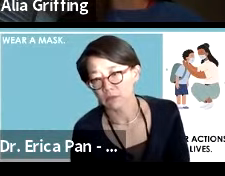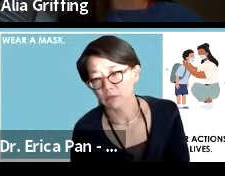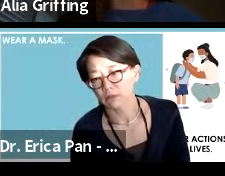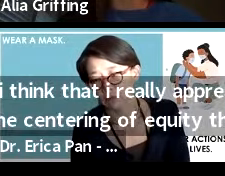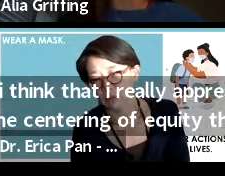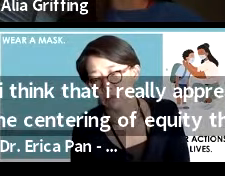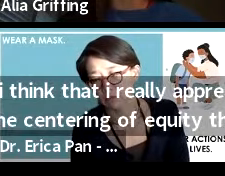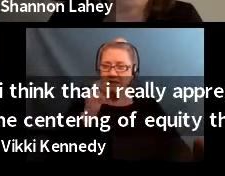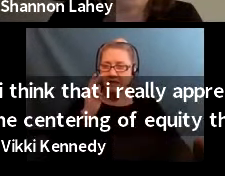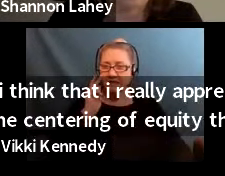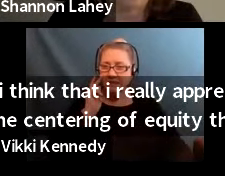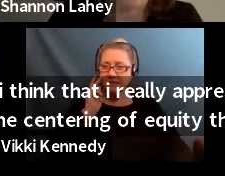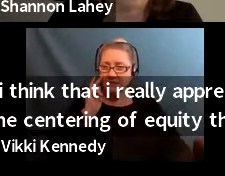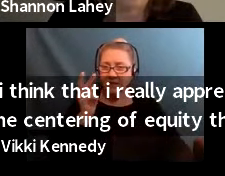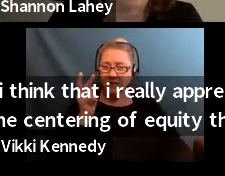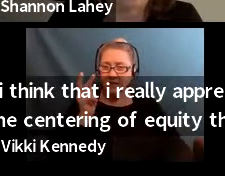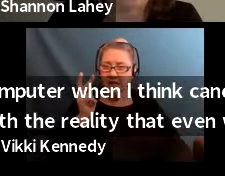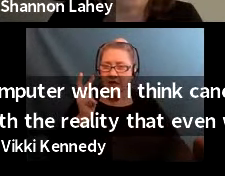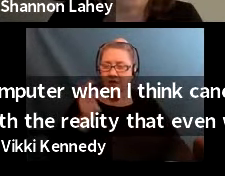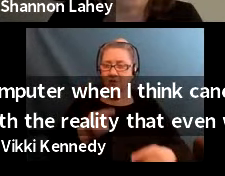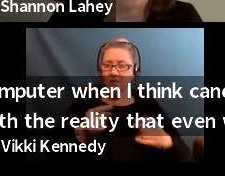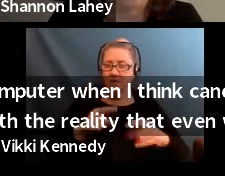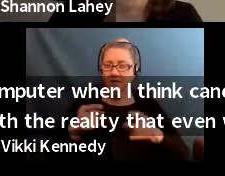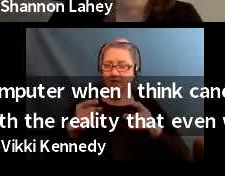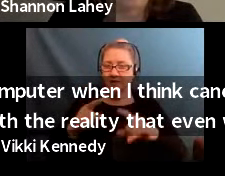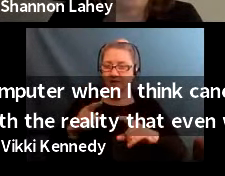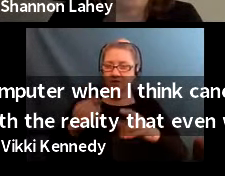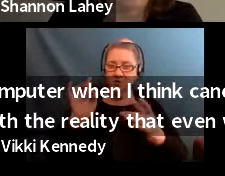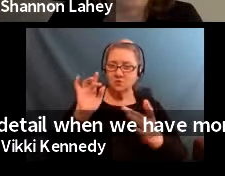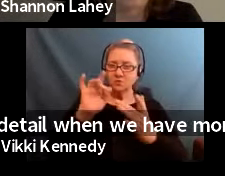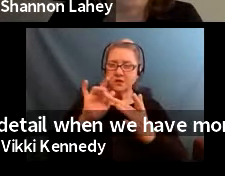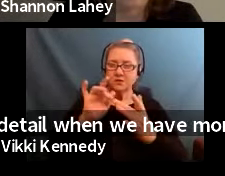yet the path to reach some of the groups we've all agreed from an